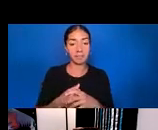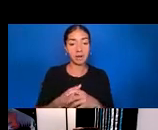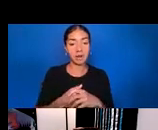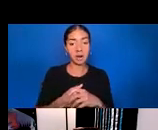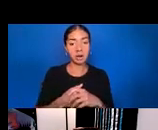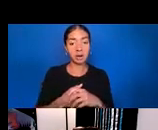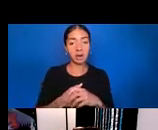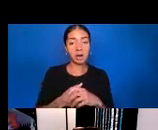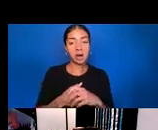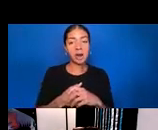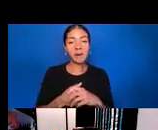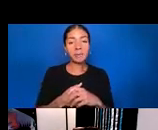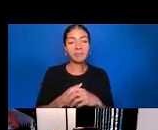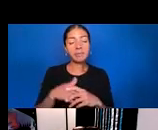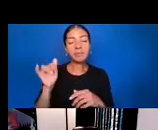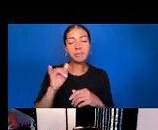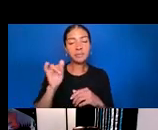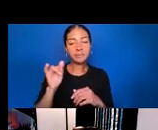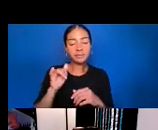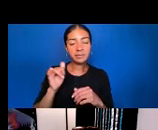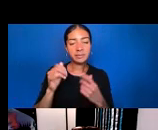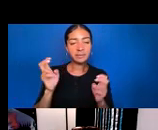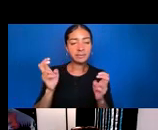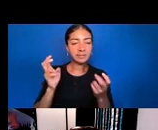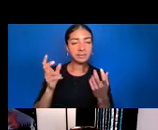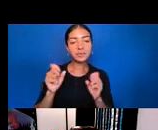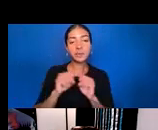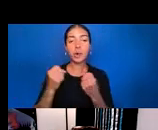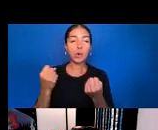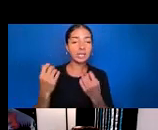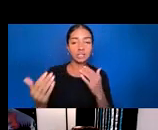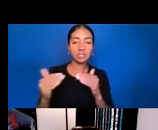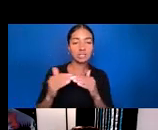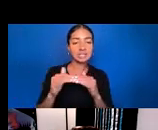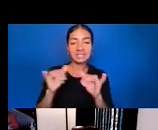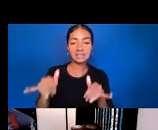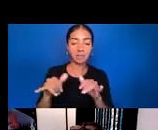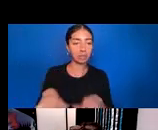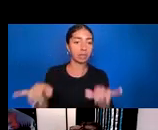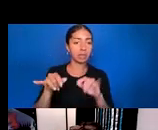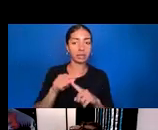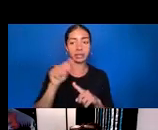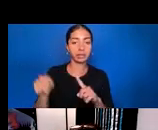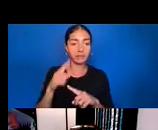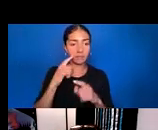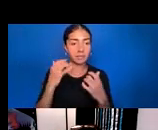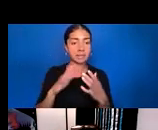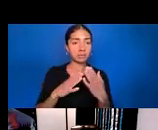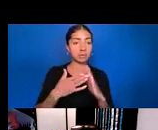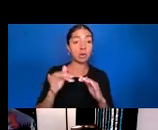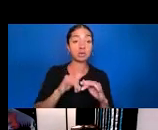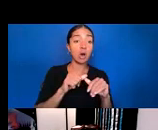the broken justice system that exists in many communities. Also ongoing impacts, like I just talked